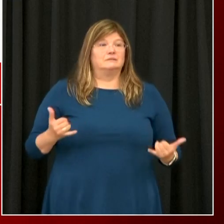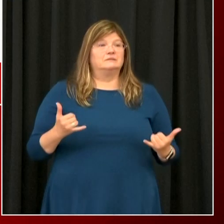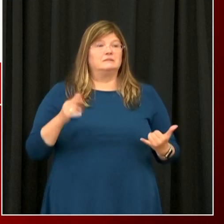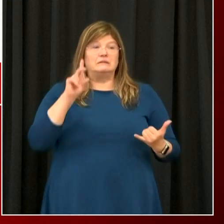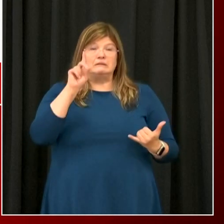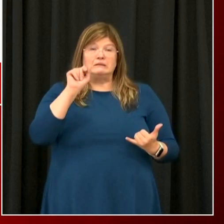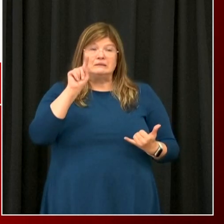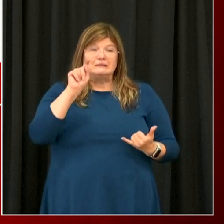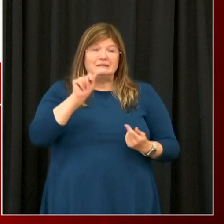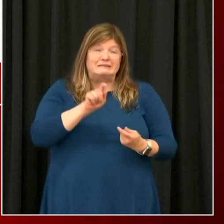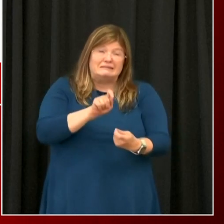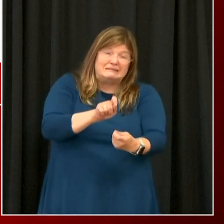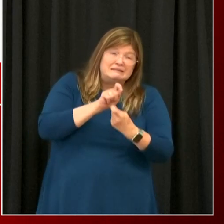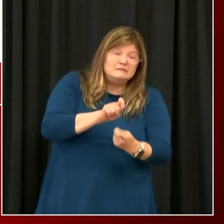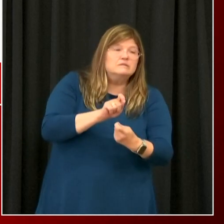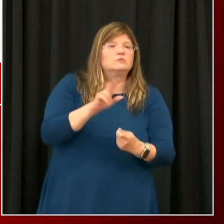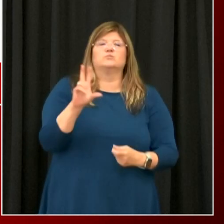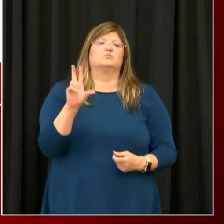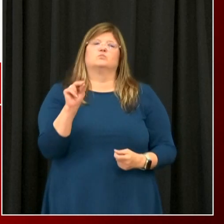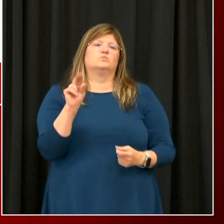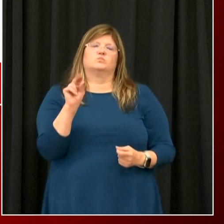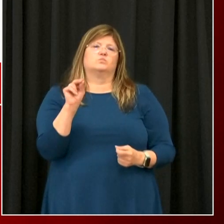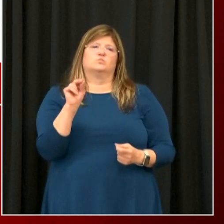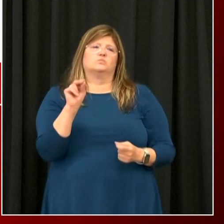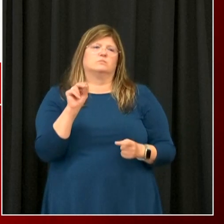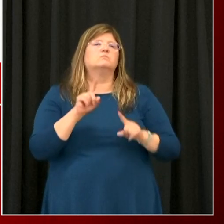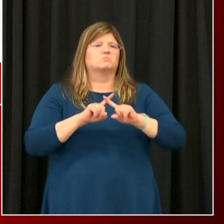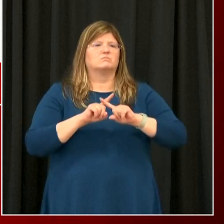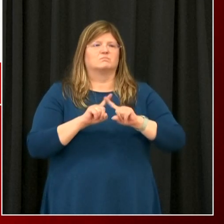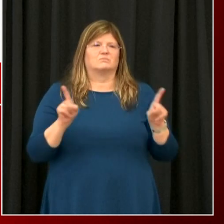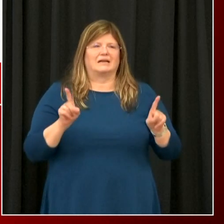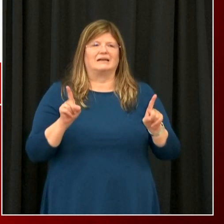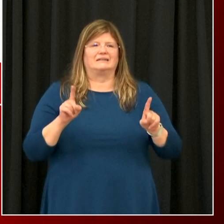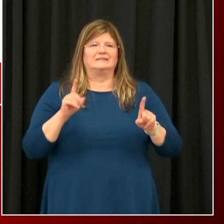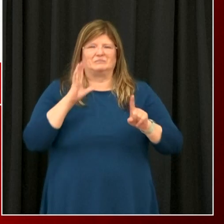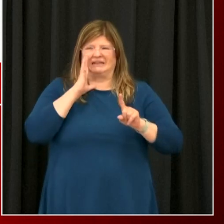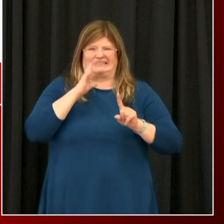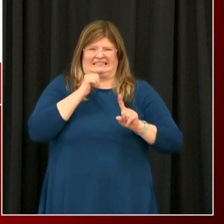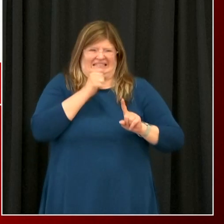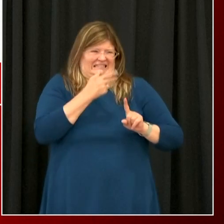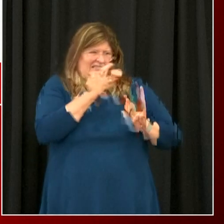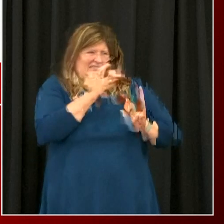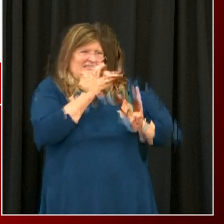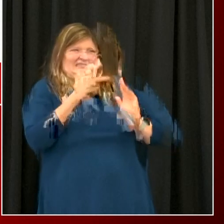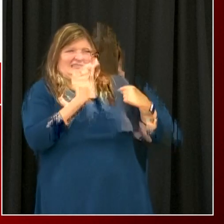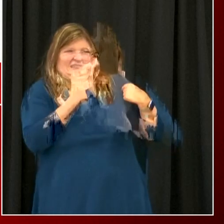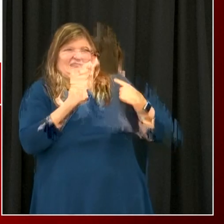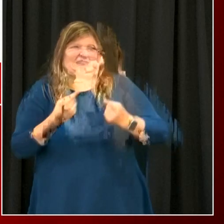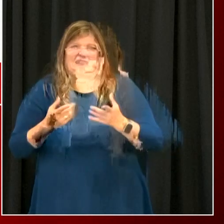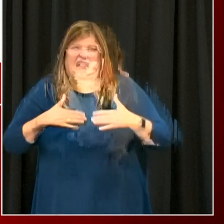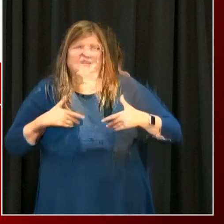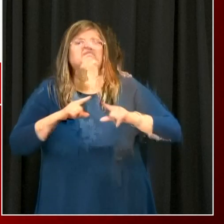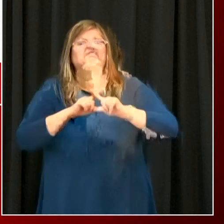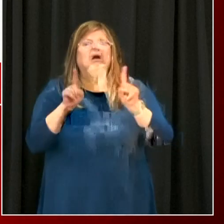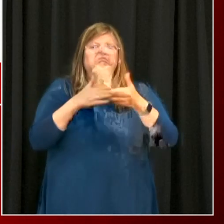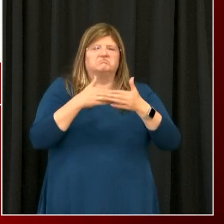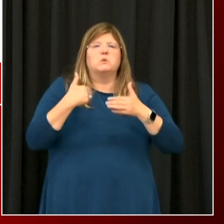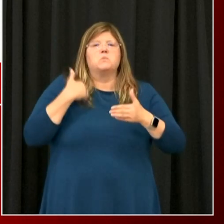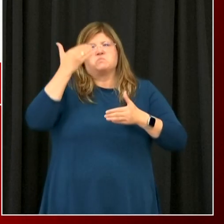the activities of the past week. However, this morning we announced 79 new